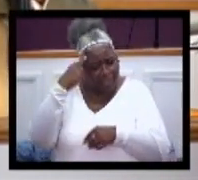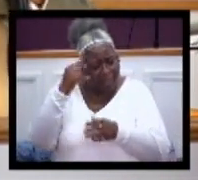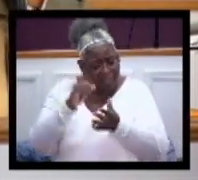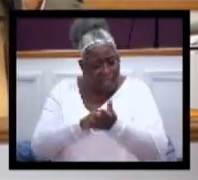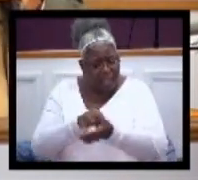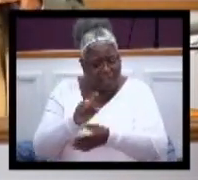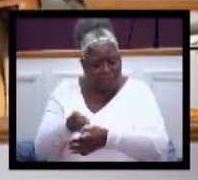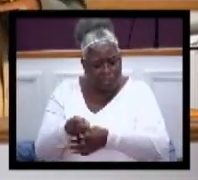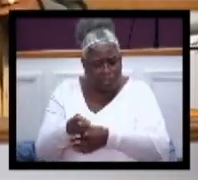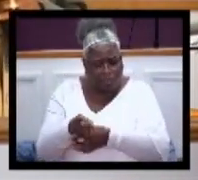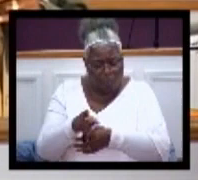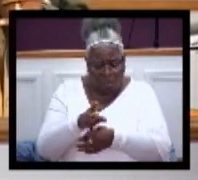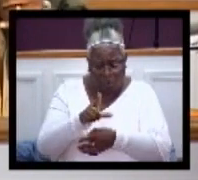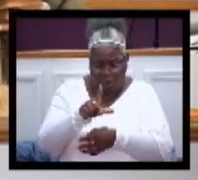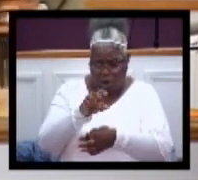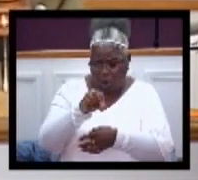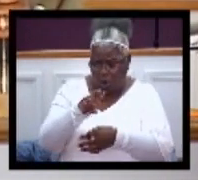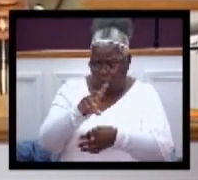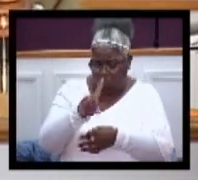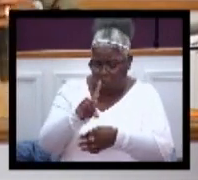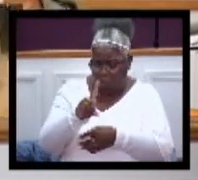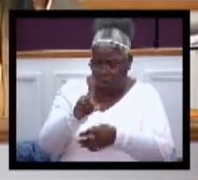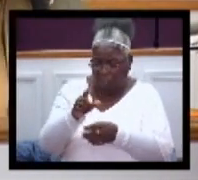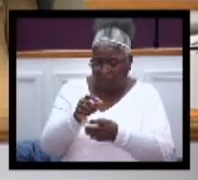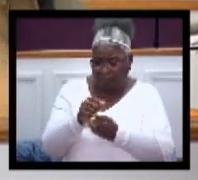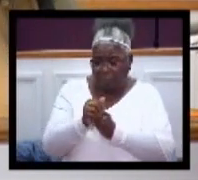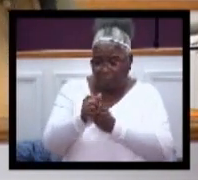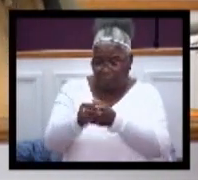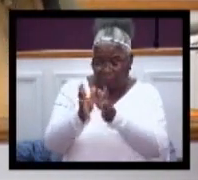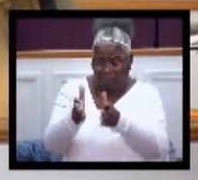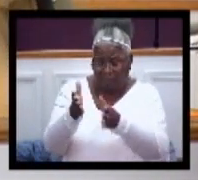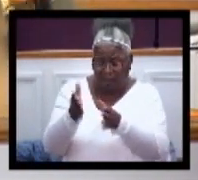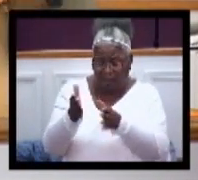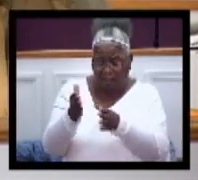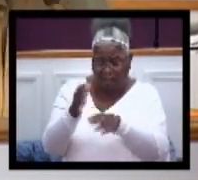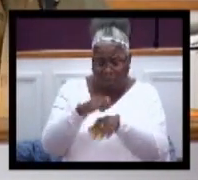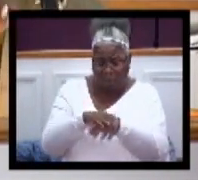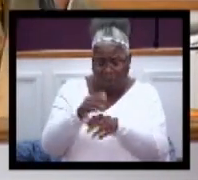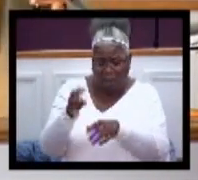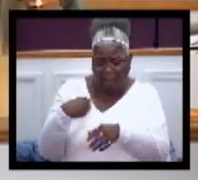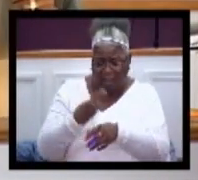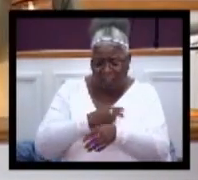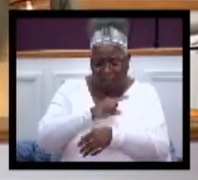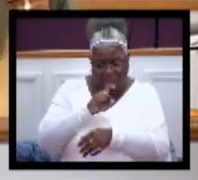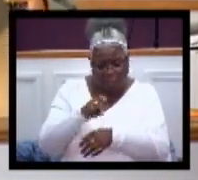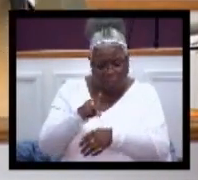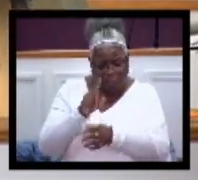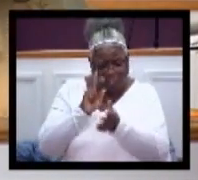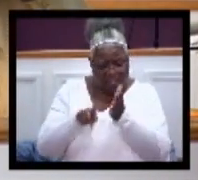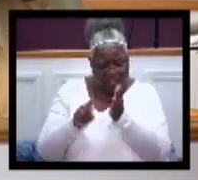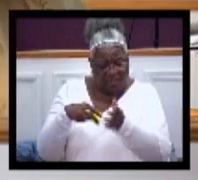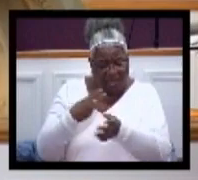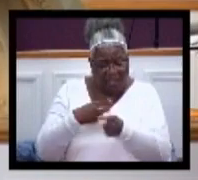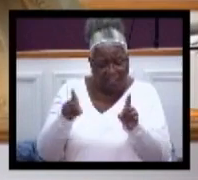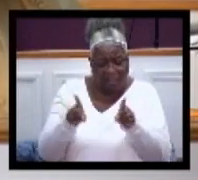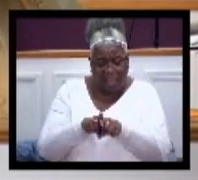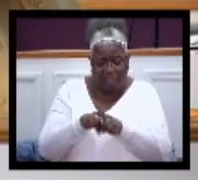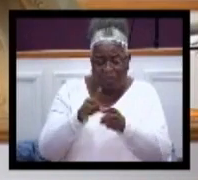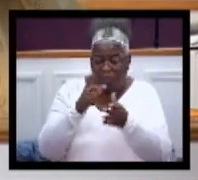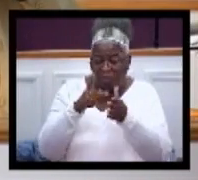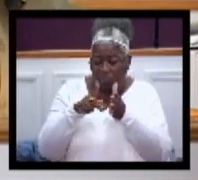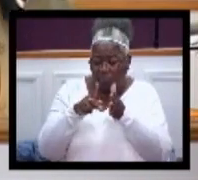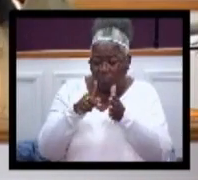you're a Lord over us? Are you going to kill us like you